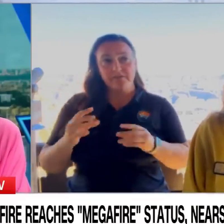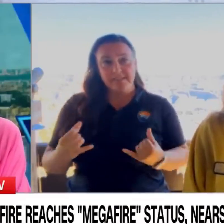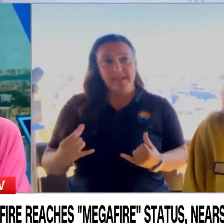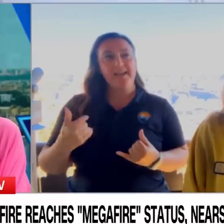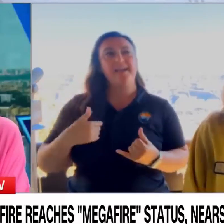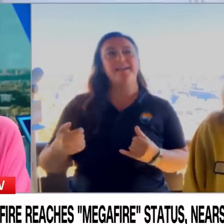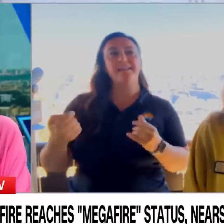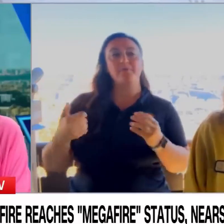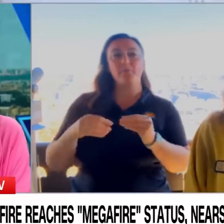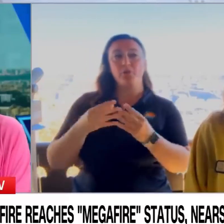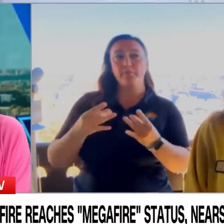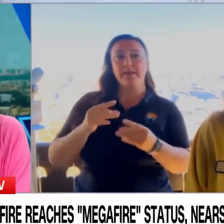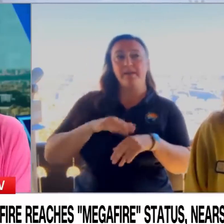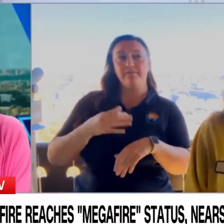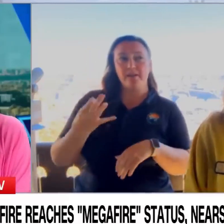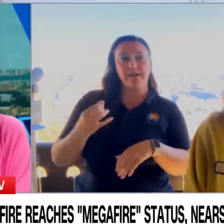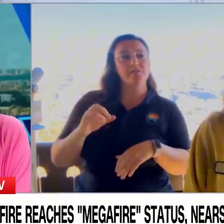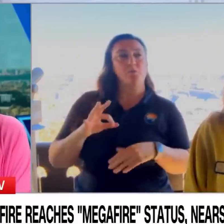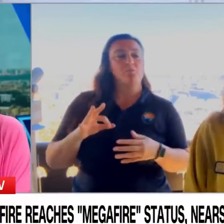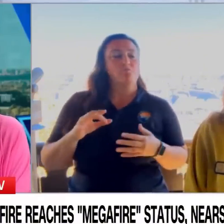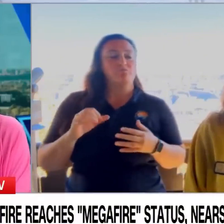is the latest there?